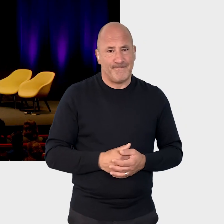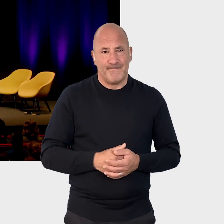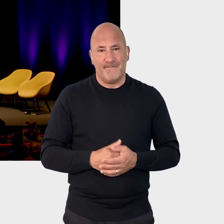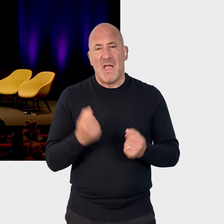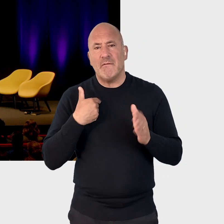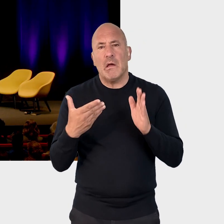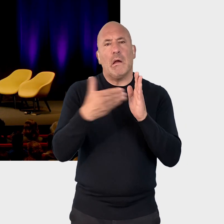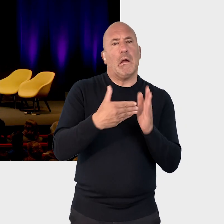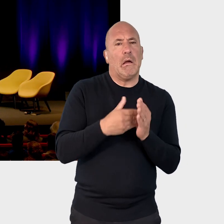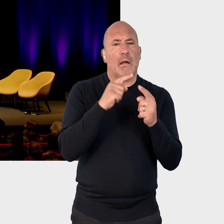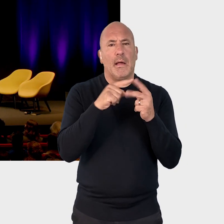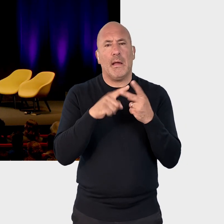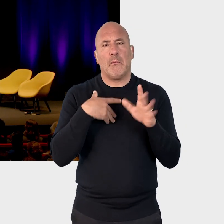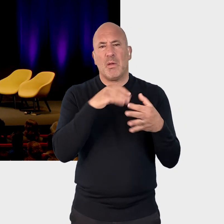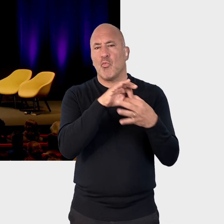Now it's me.